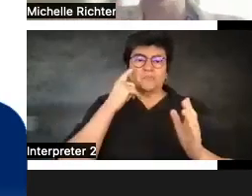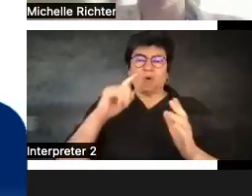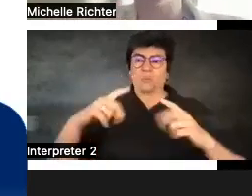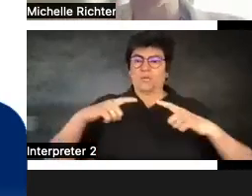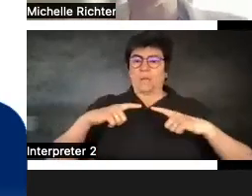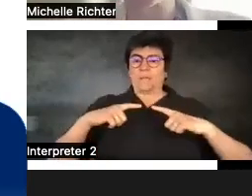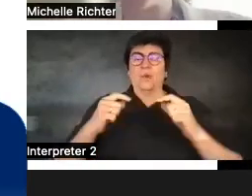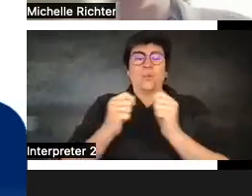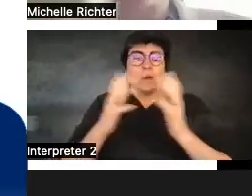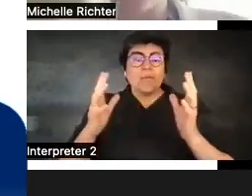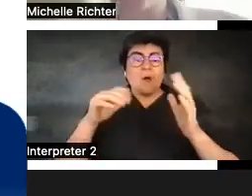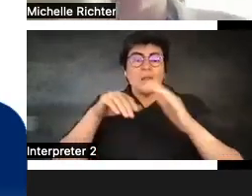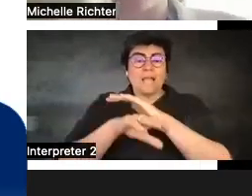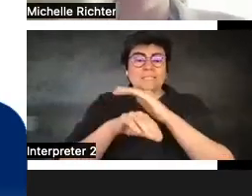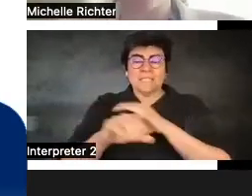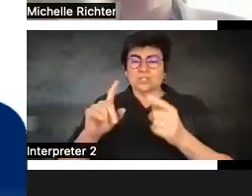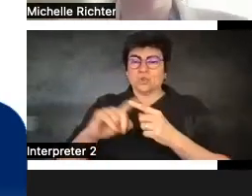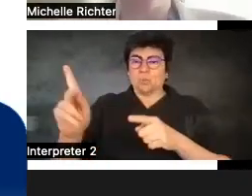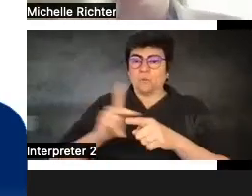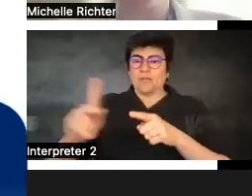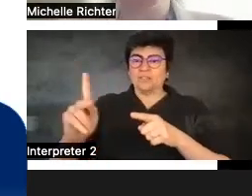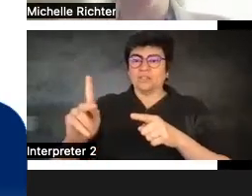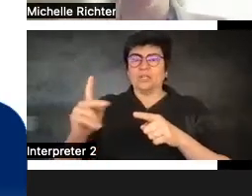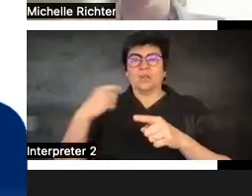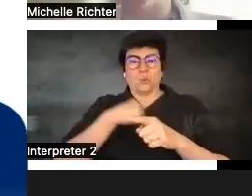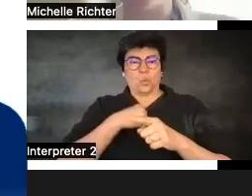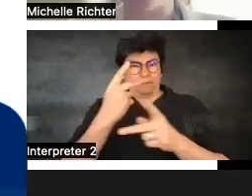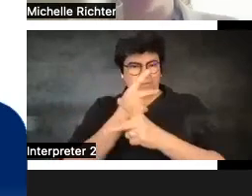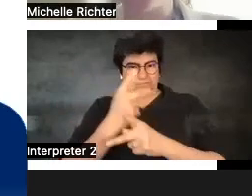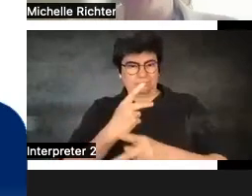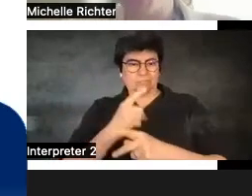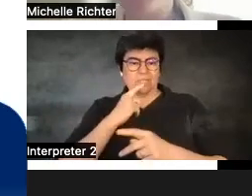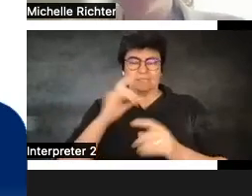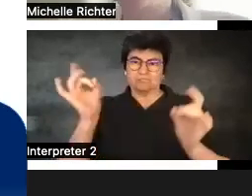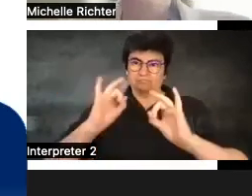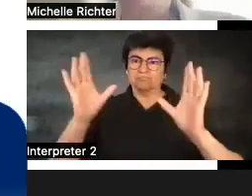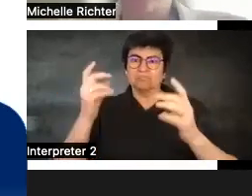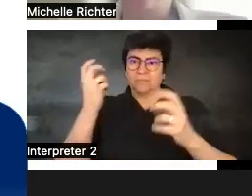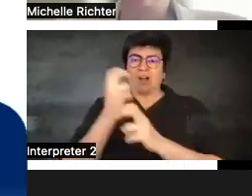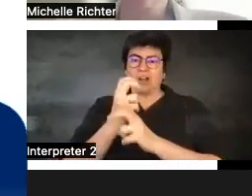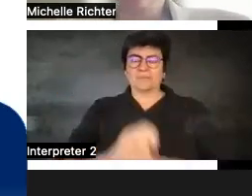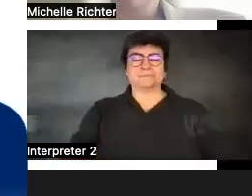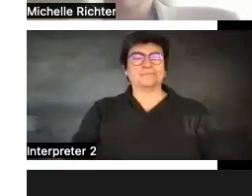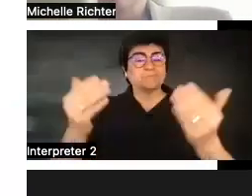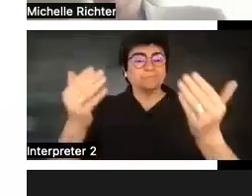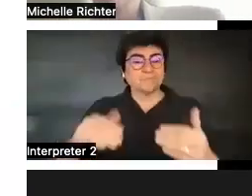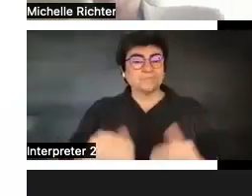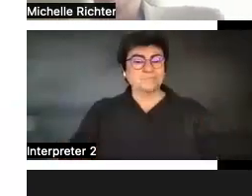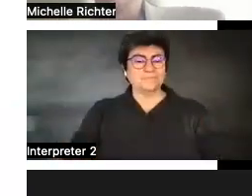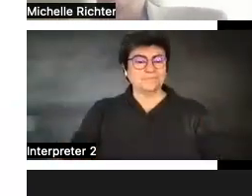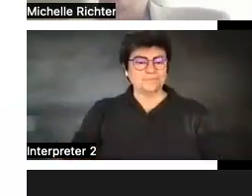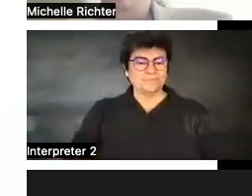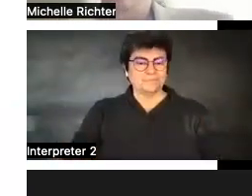without access to a professional, figuring this out is incredibly hard. Next slide, please.